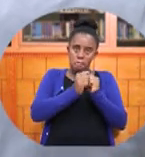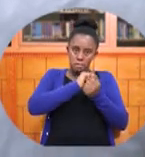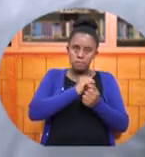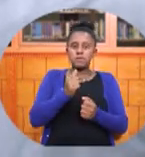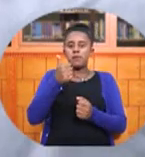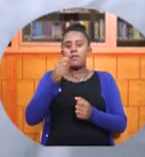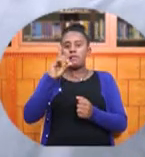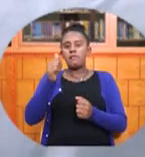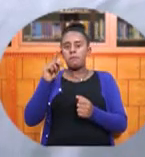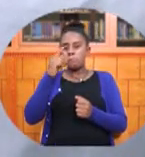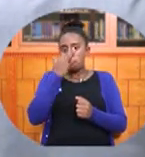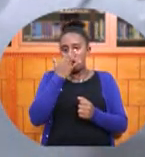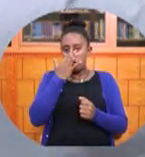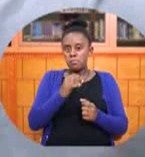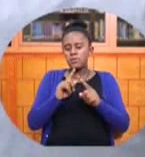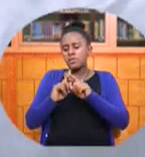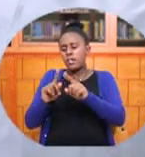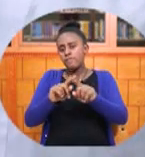adapt